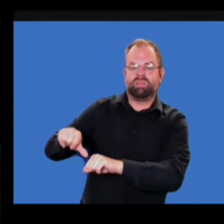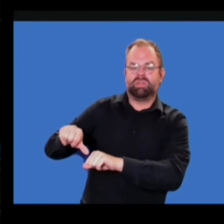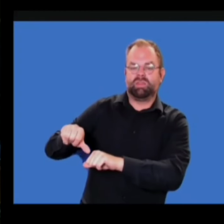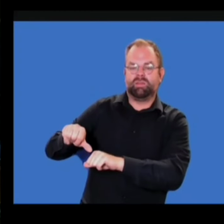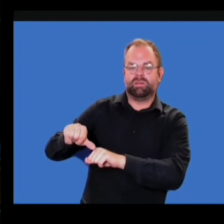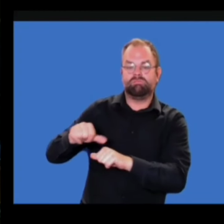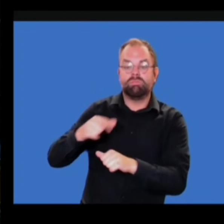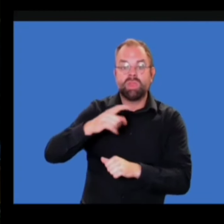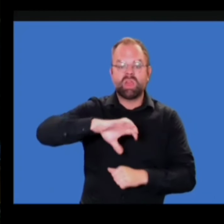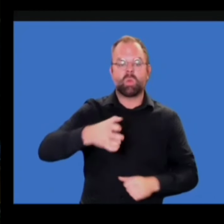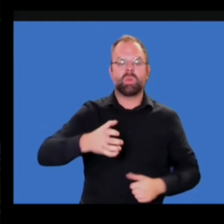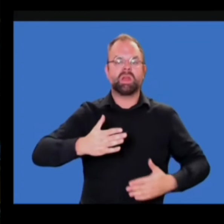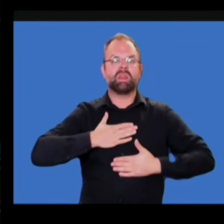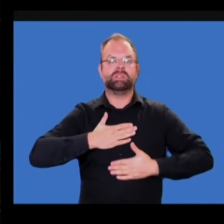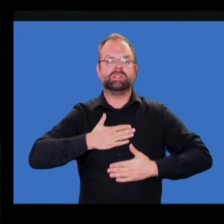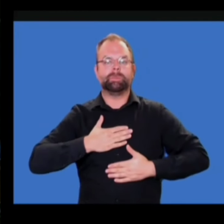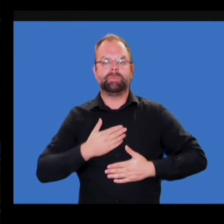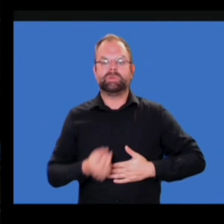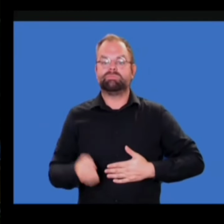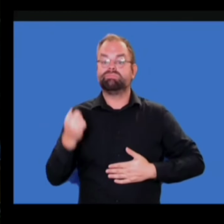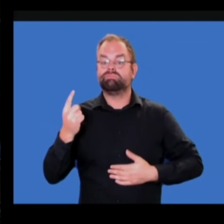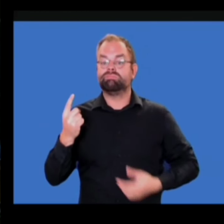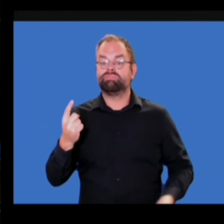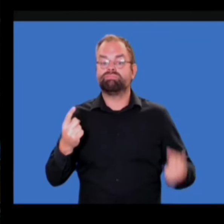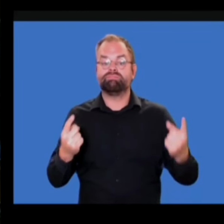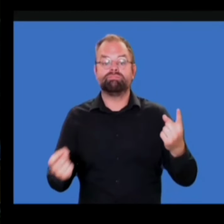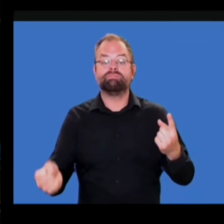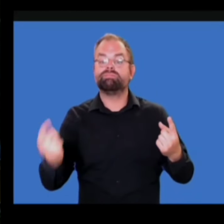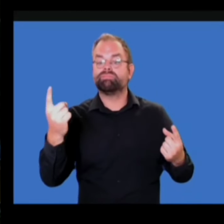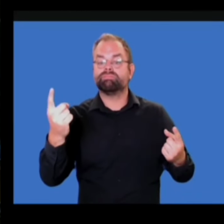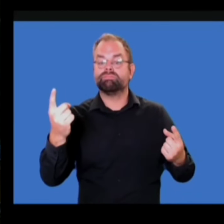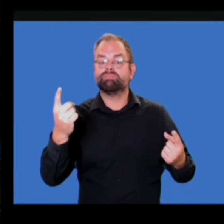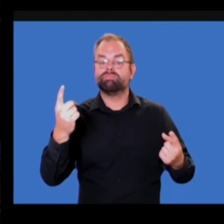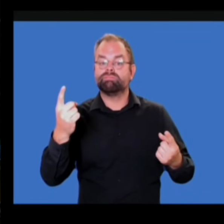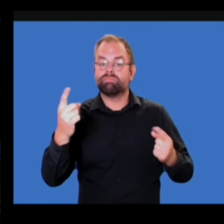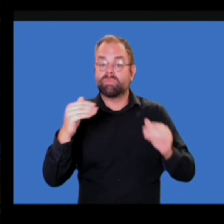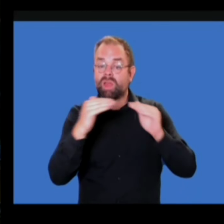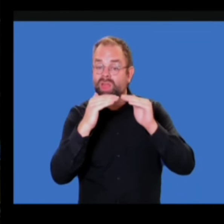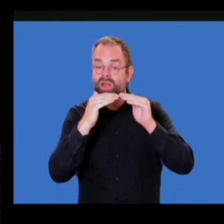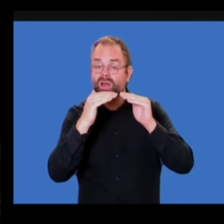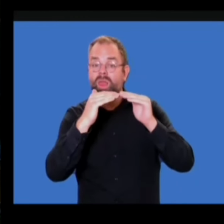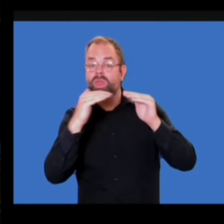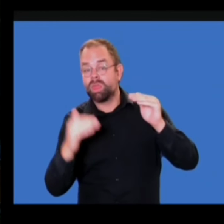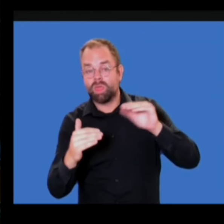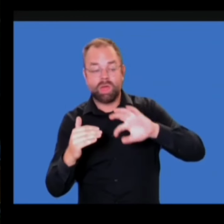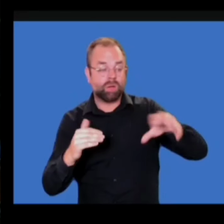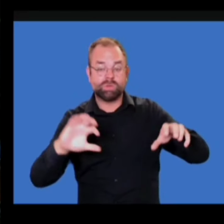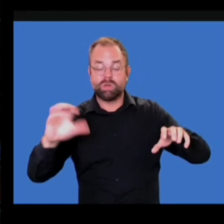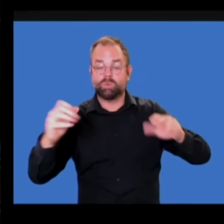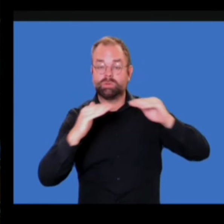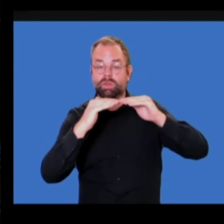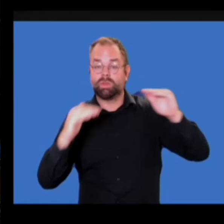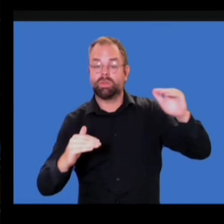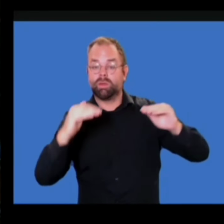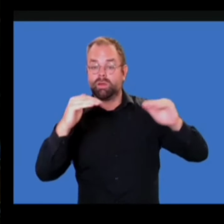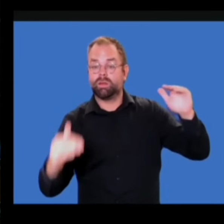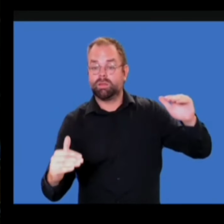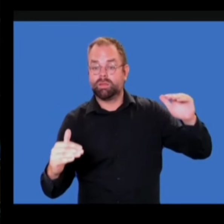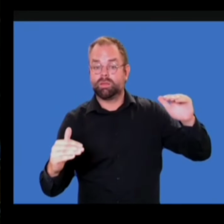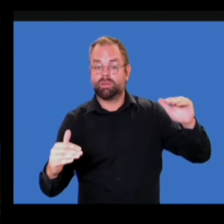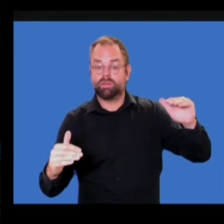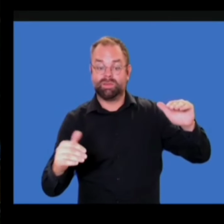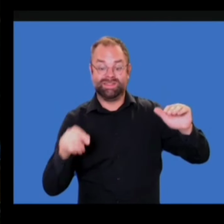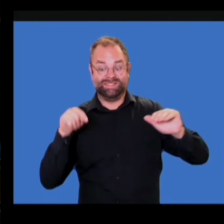now evolve to meet the shifting dynamics of the 21st century. This evolution includes